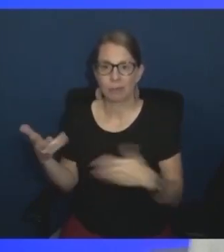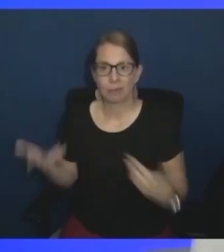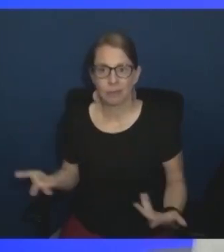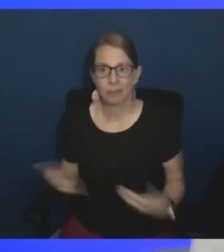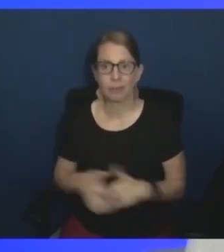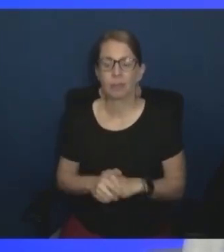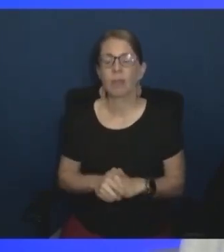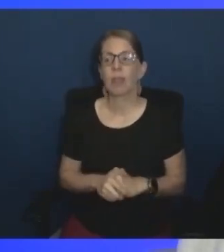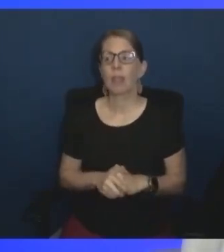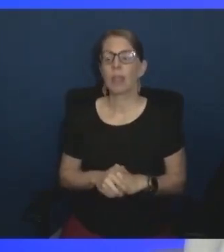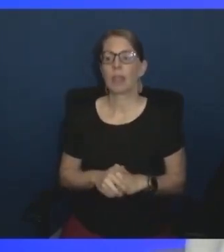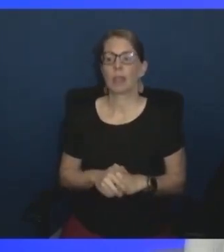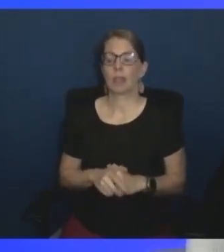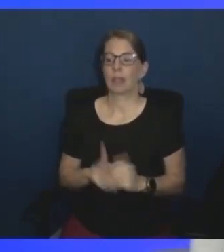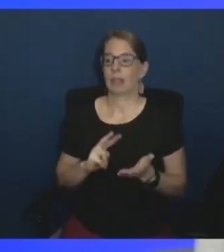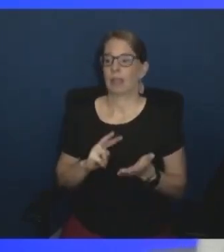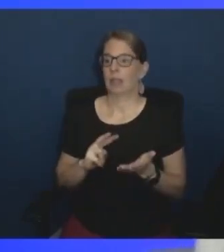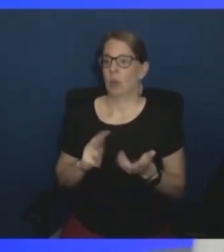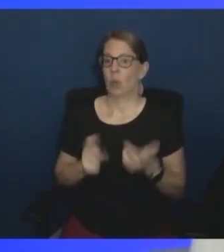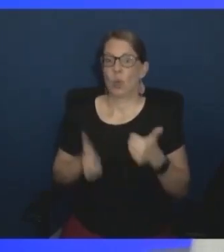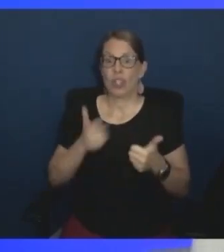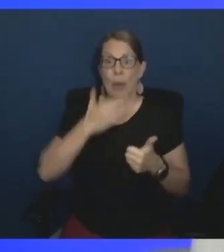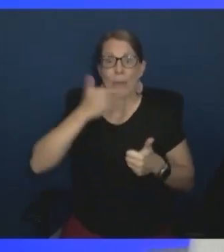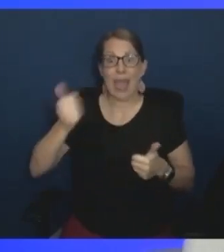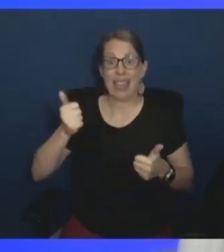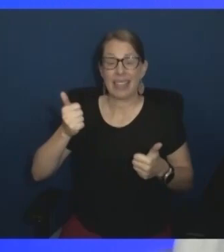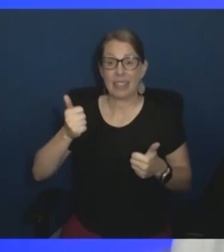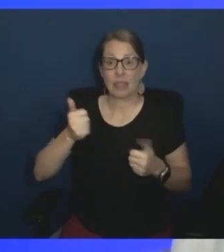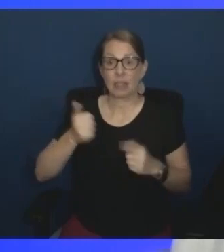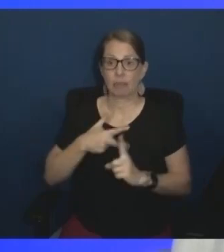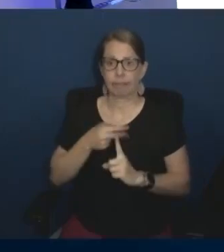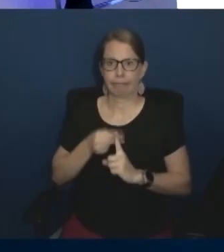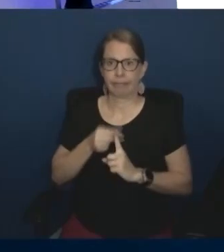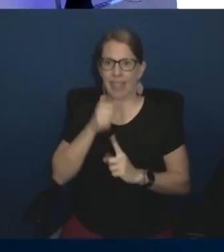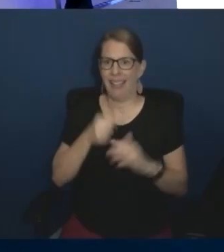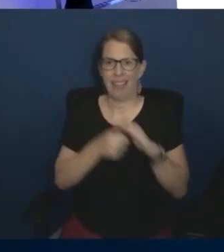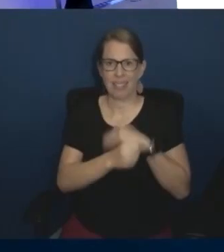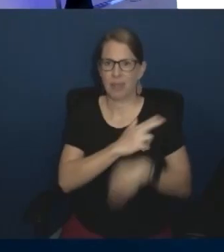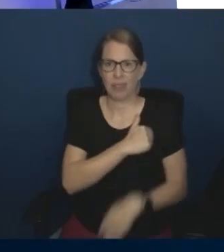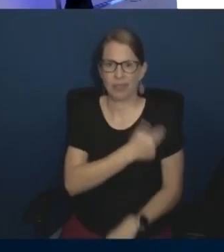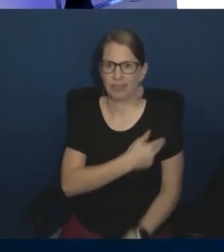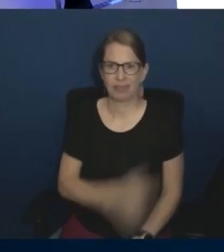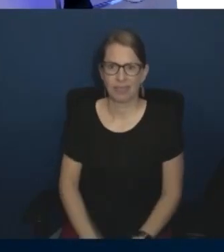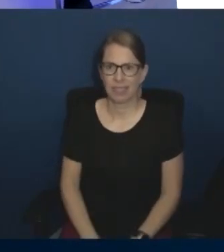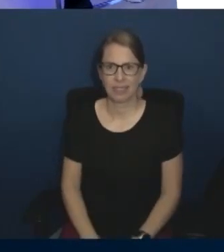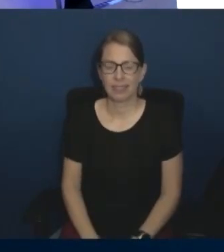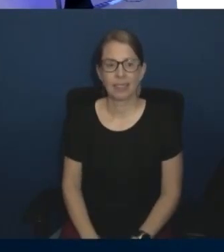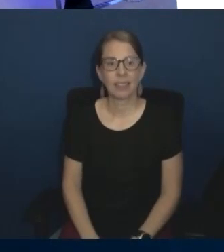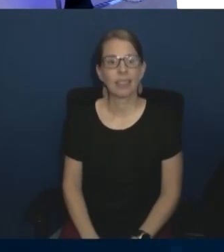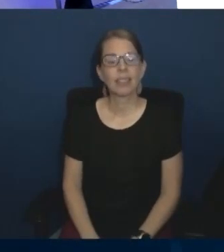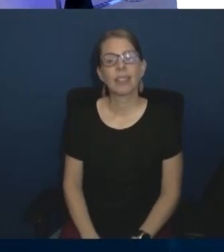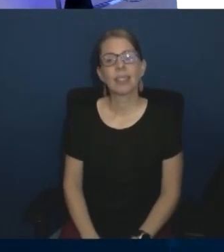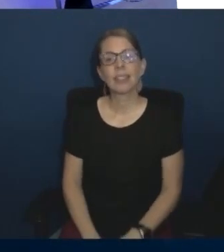bang for your buck, vaccination really makes the most sense. I love that passion. All right, Julie, final thought from you.